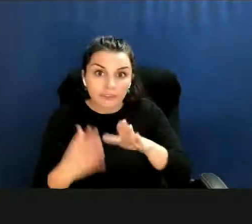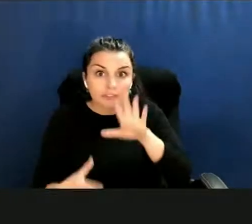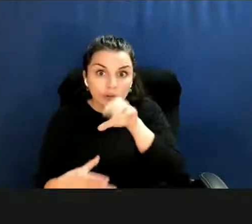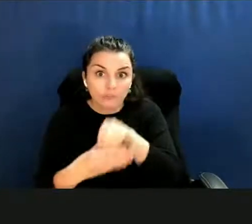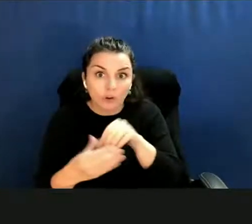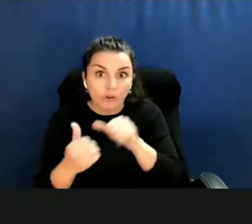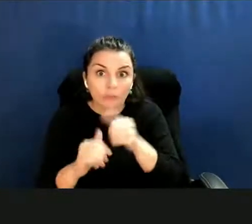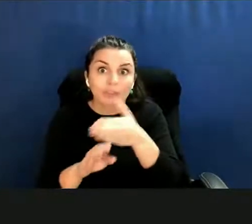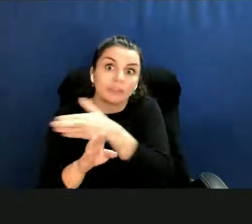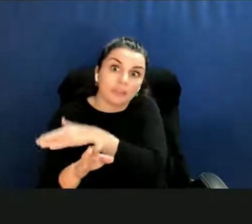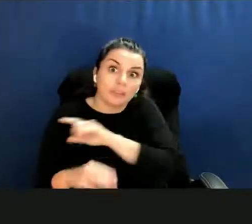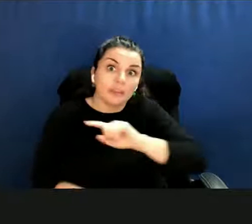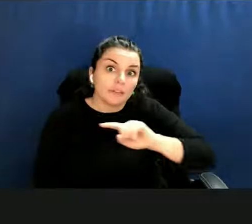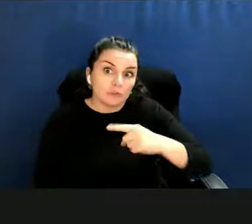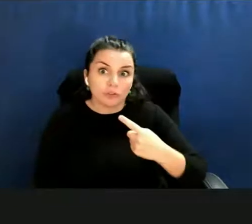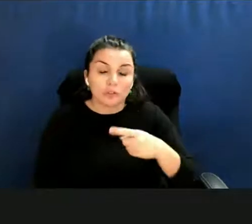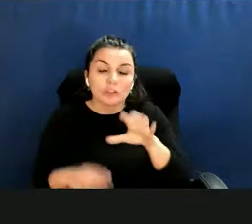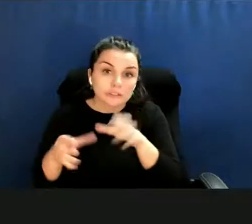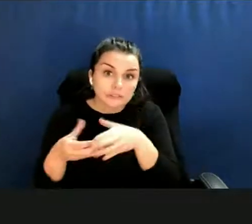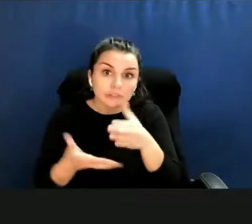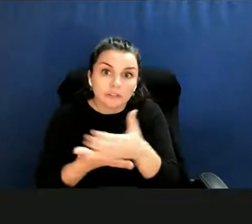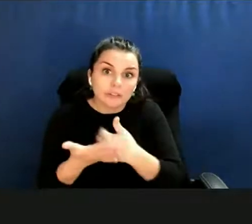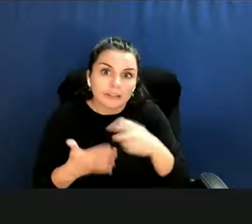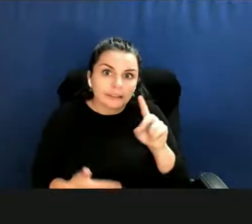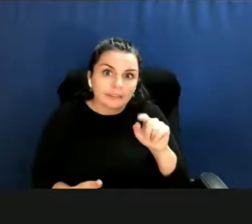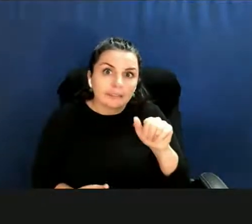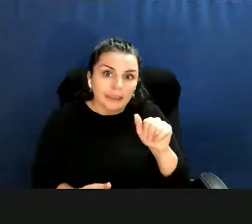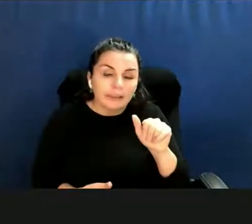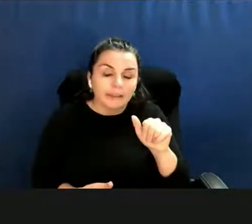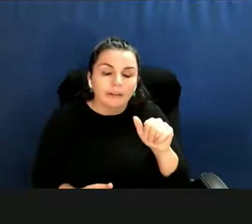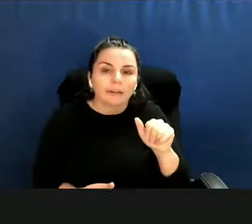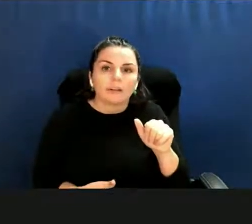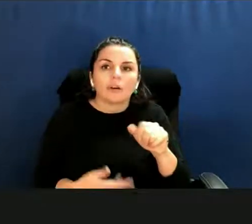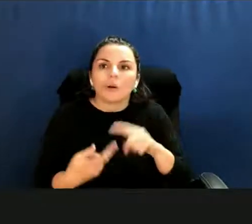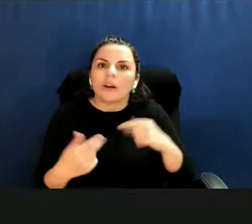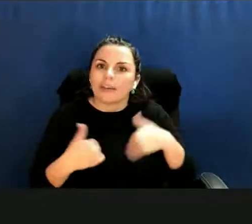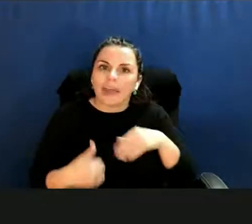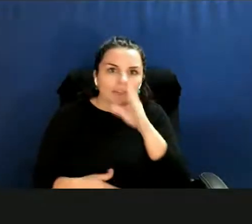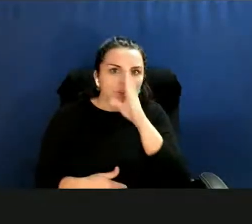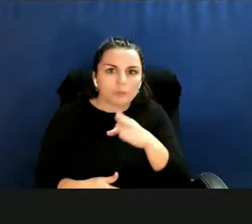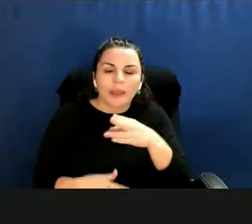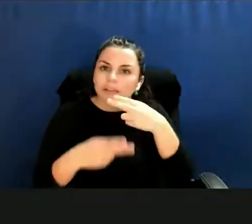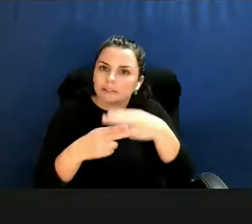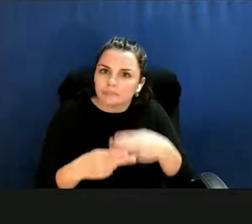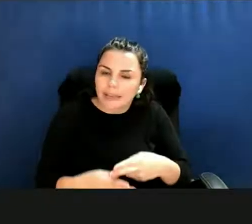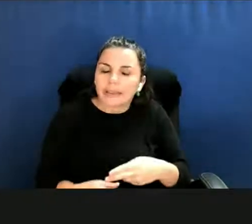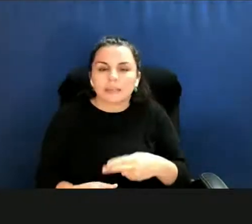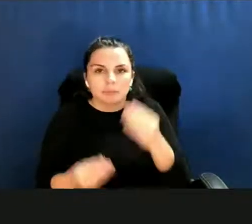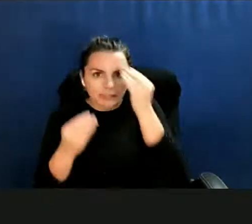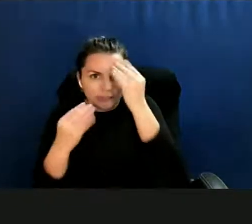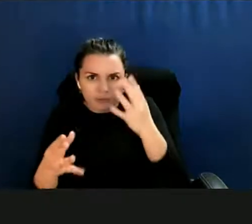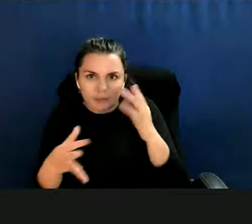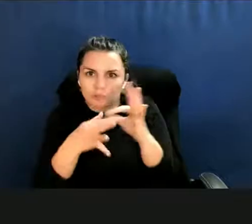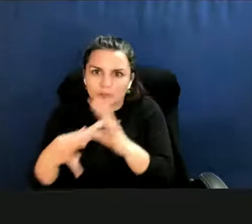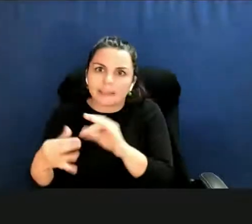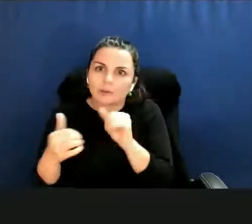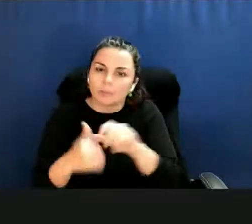collection or has direct identifiers associated with the source of the